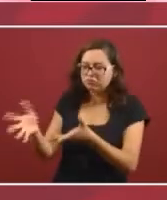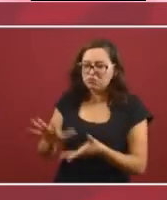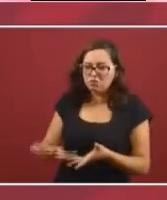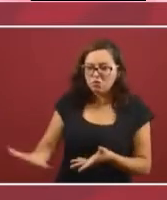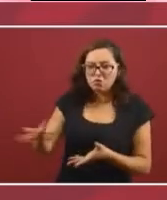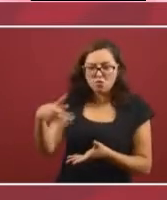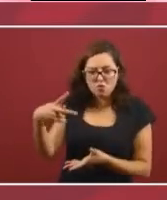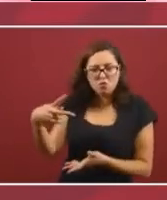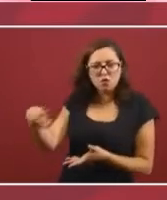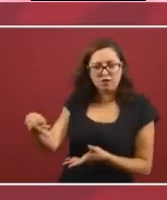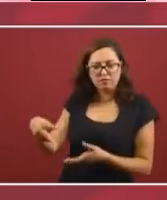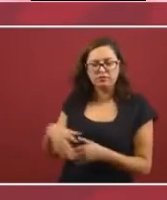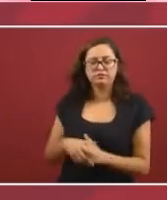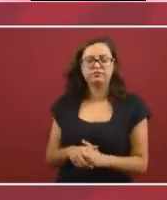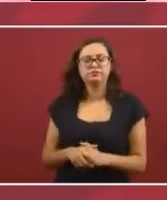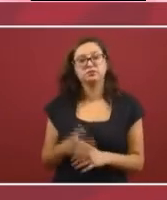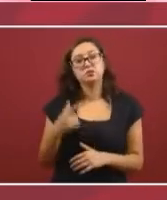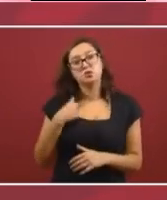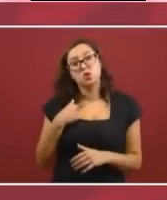people.